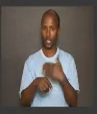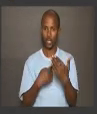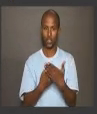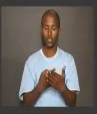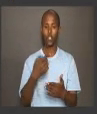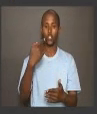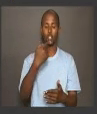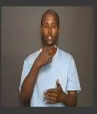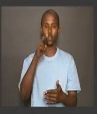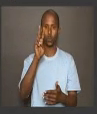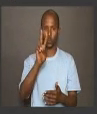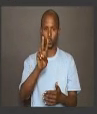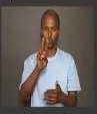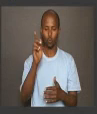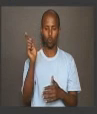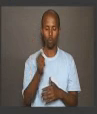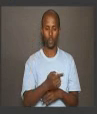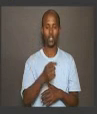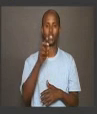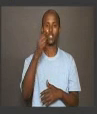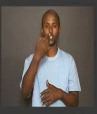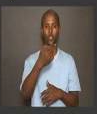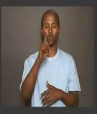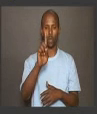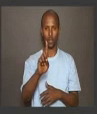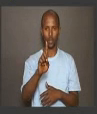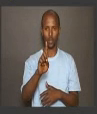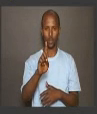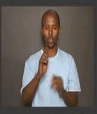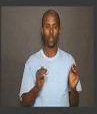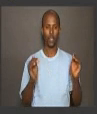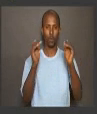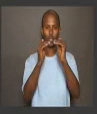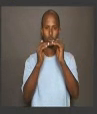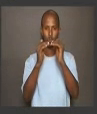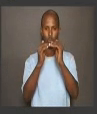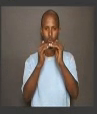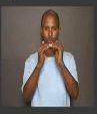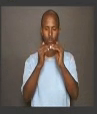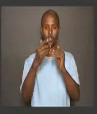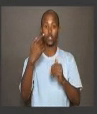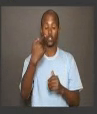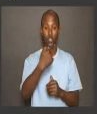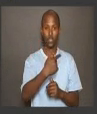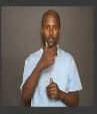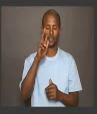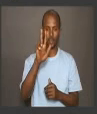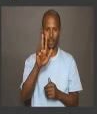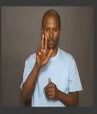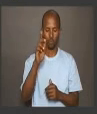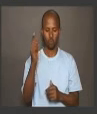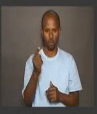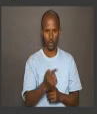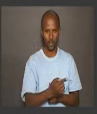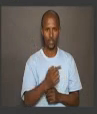G2 over G1 is equal to G3